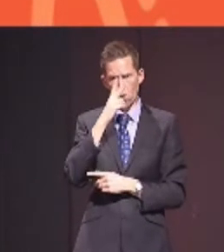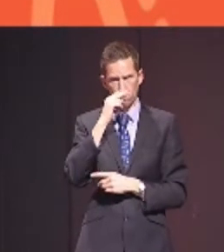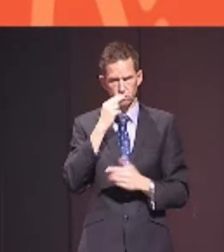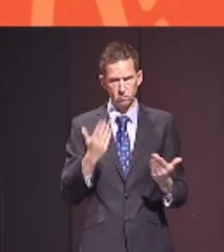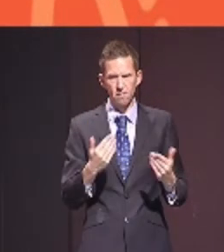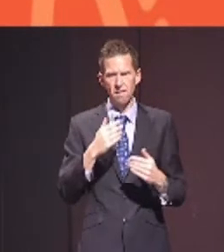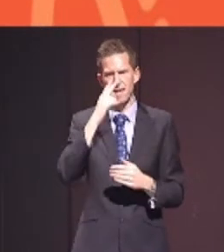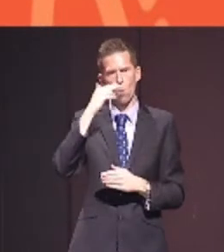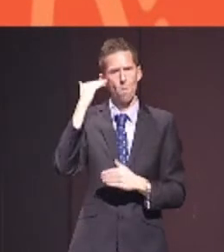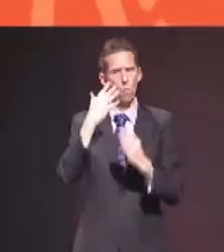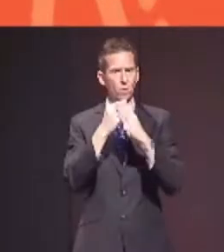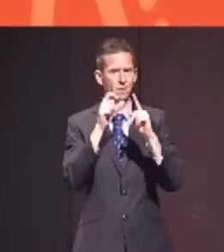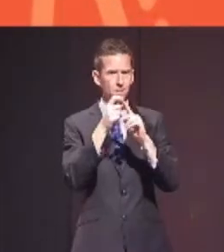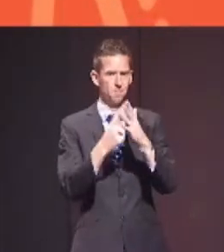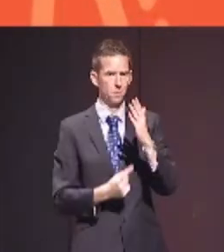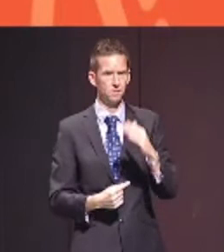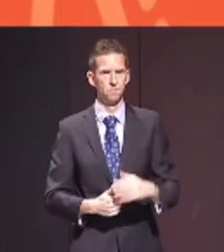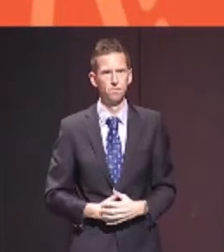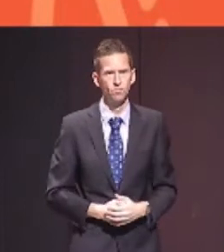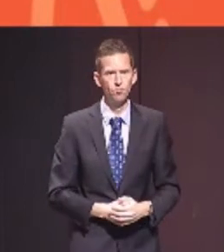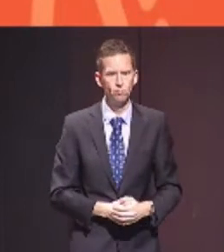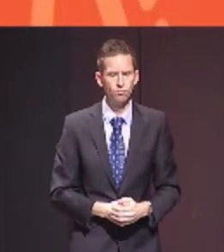and young women with disabilities as well.